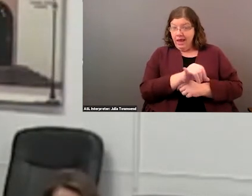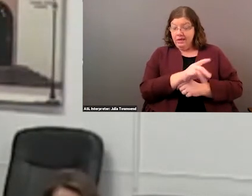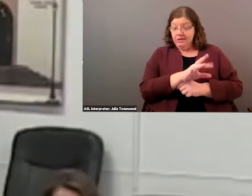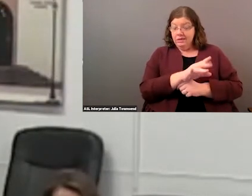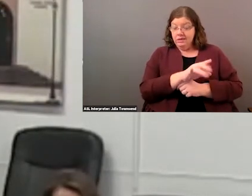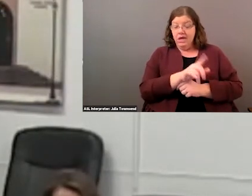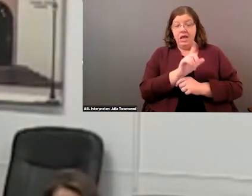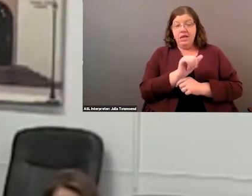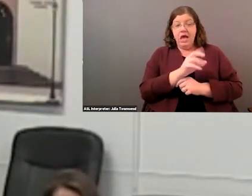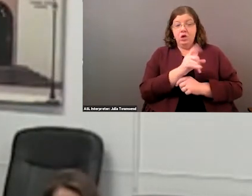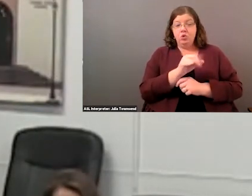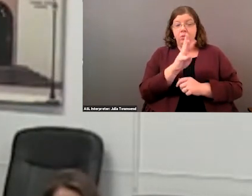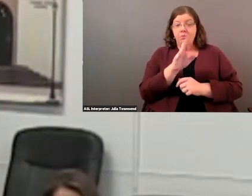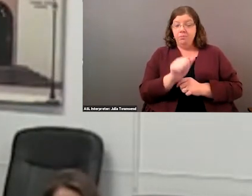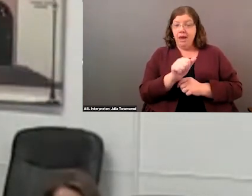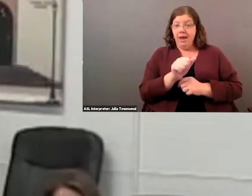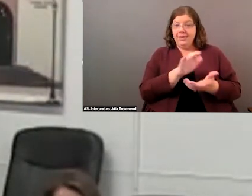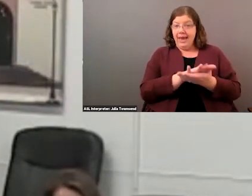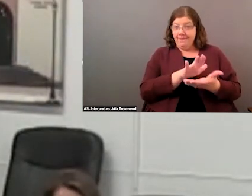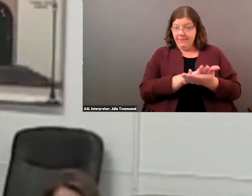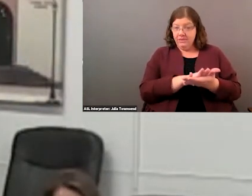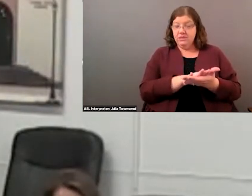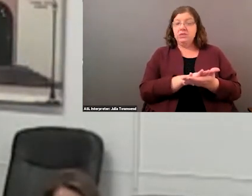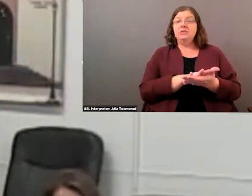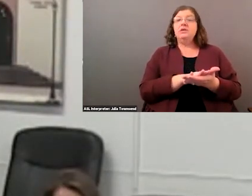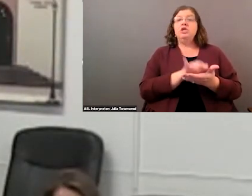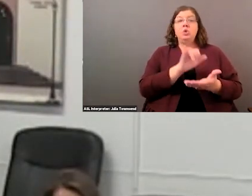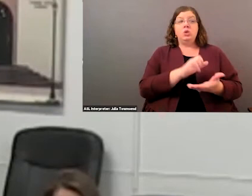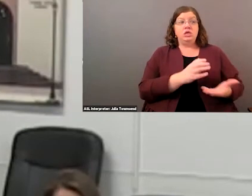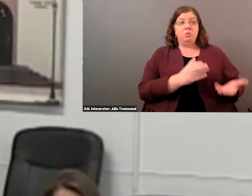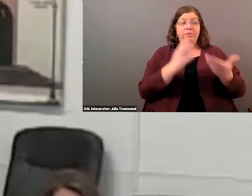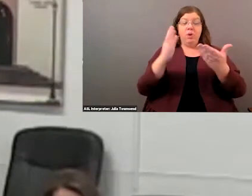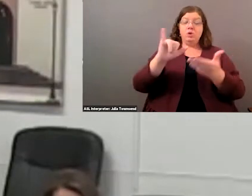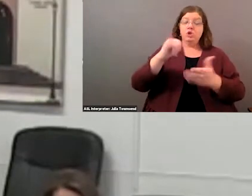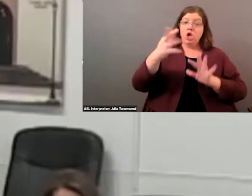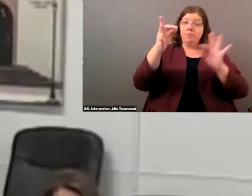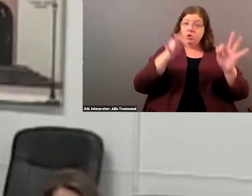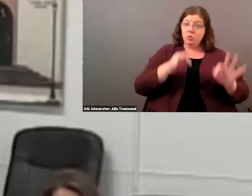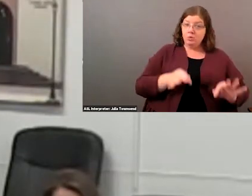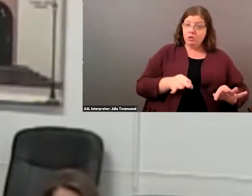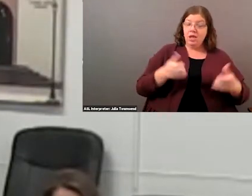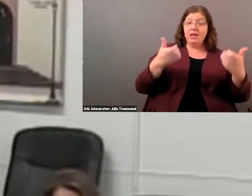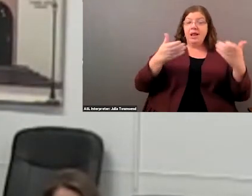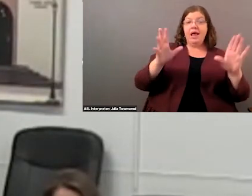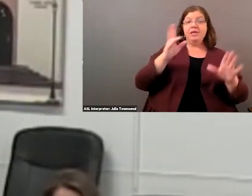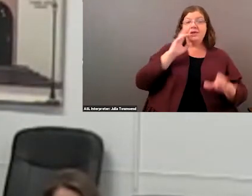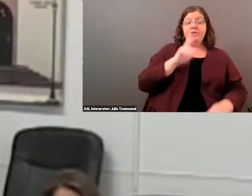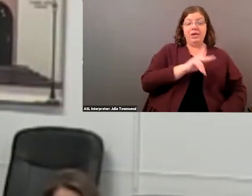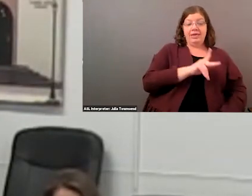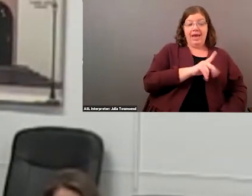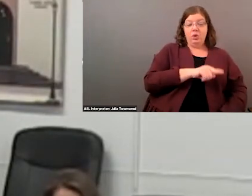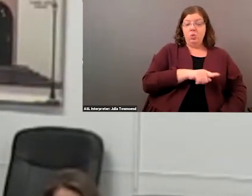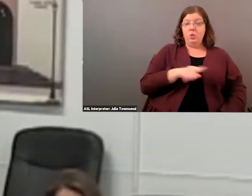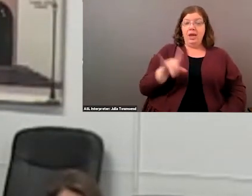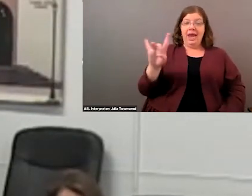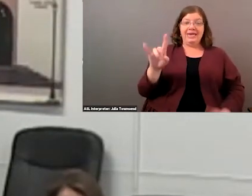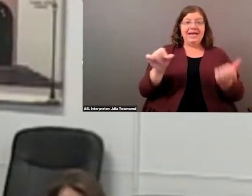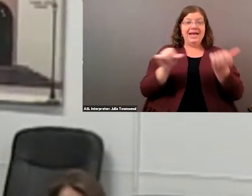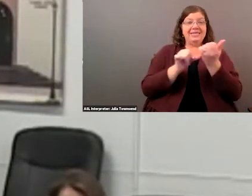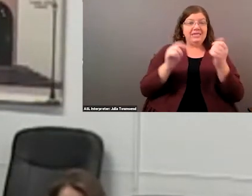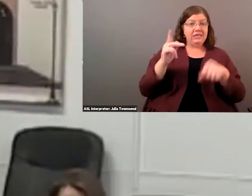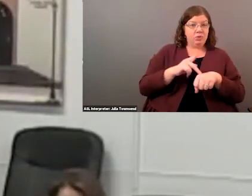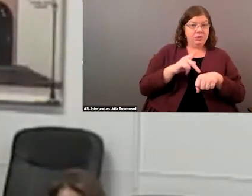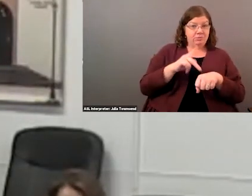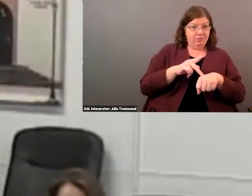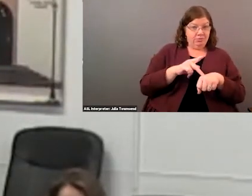description that allows for a K-8 assistant principal, because the intention here is to have that assistant principal serve both of